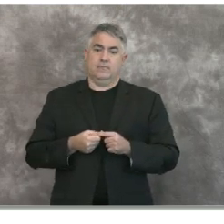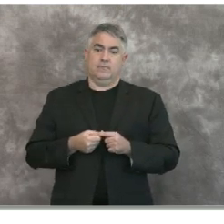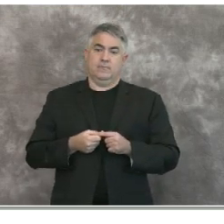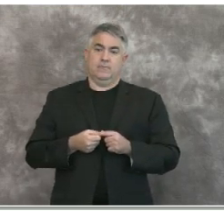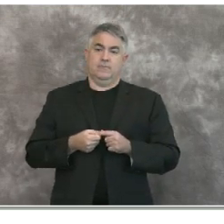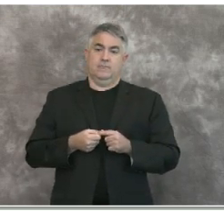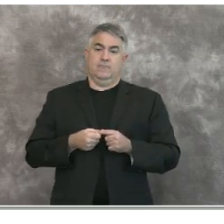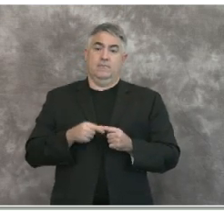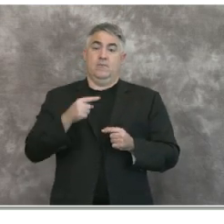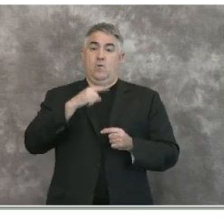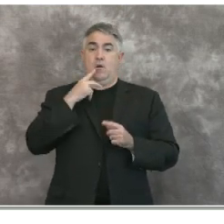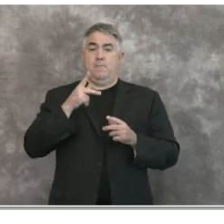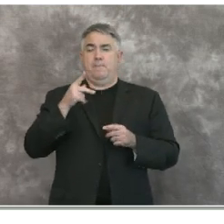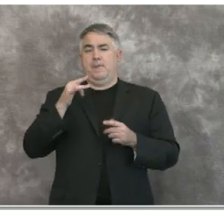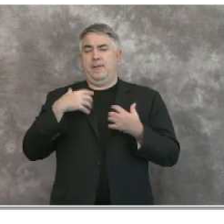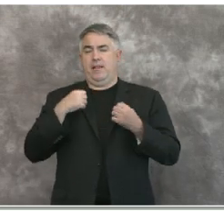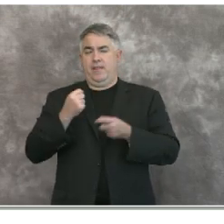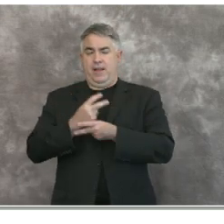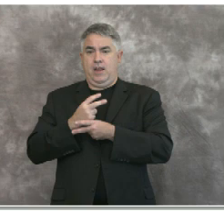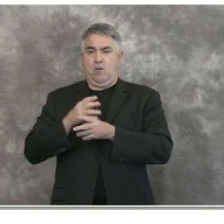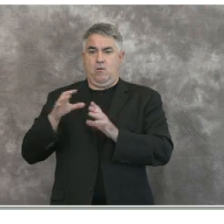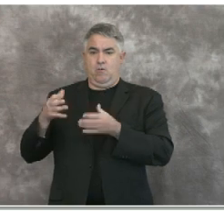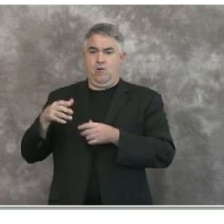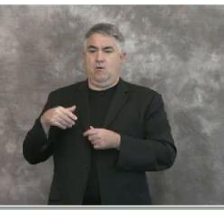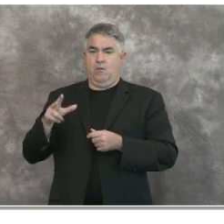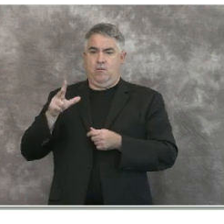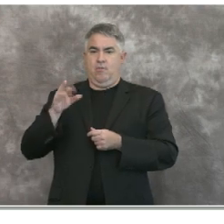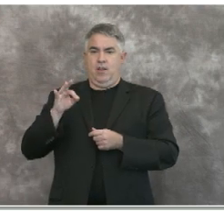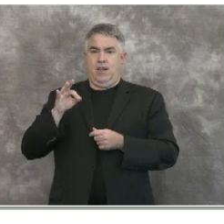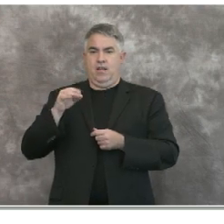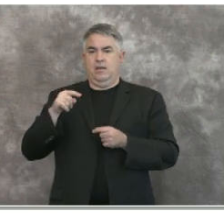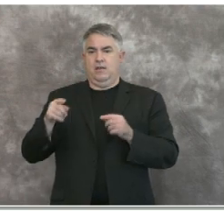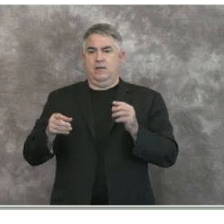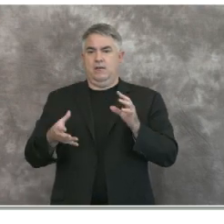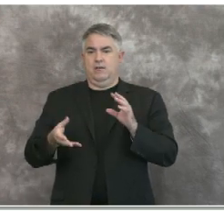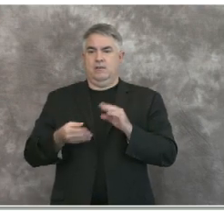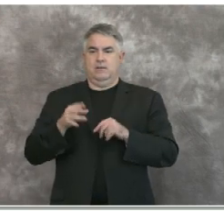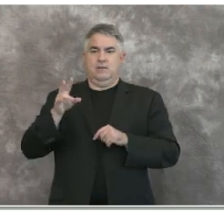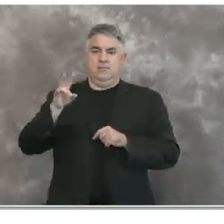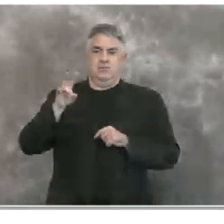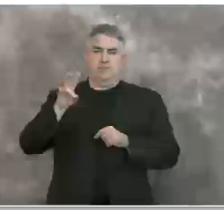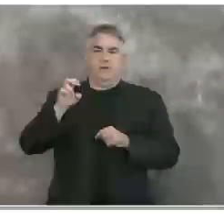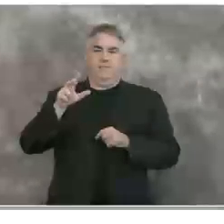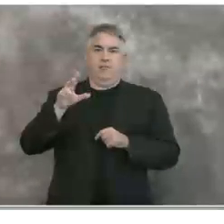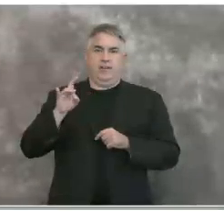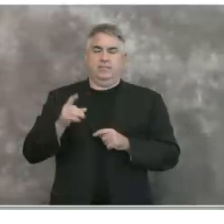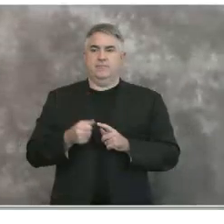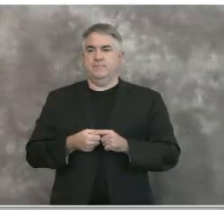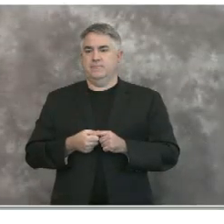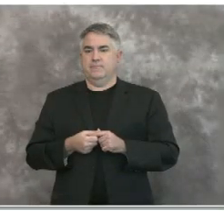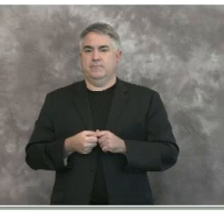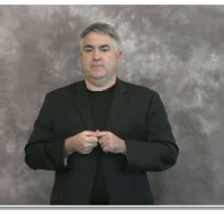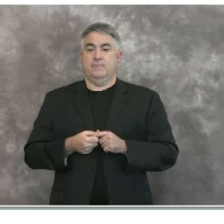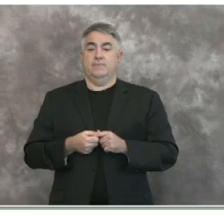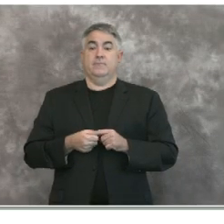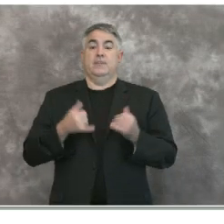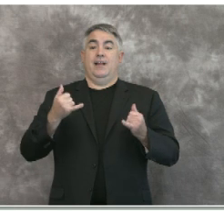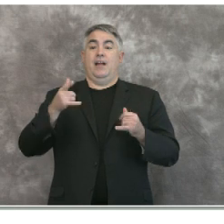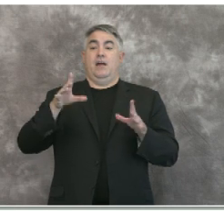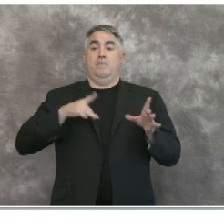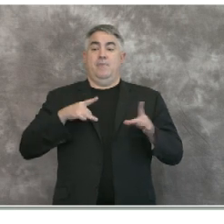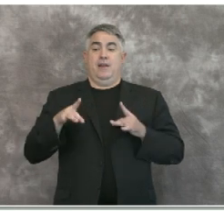over 700 cumulative. Out of today's total testing, we'll share with you the total positives. Again, this is